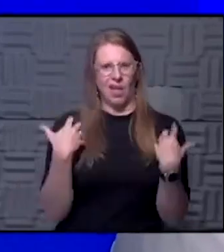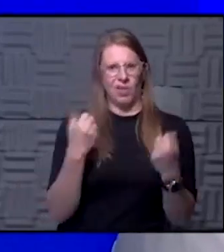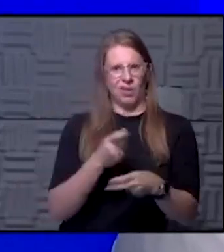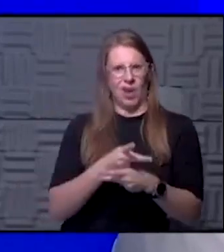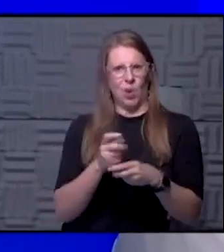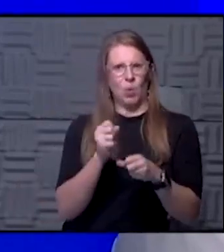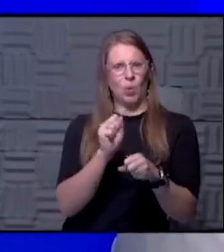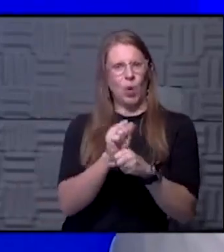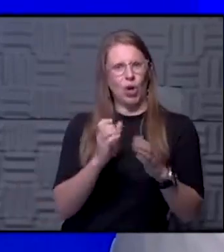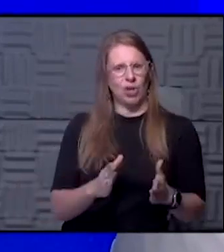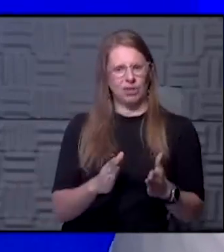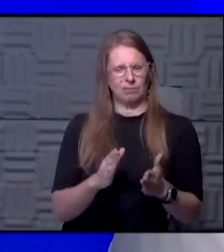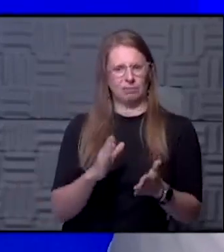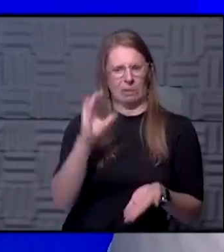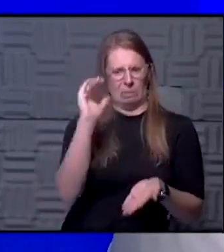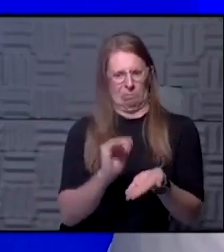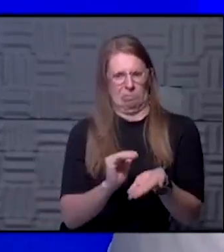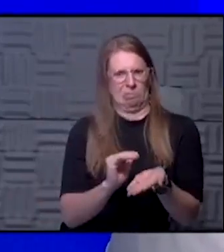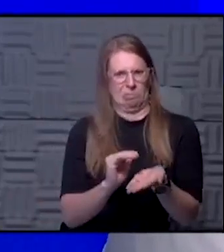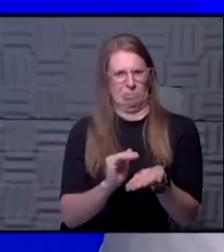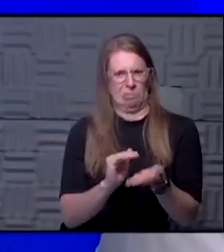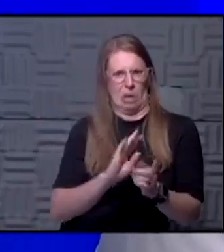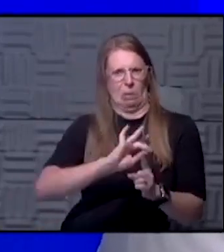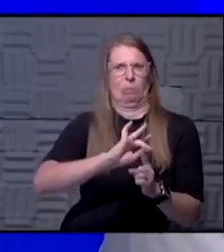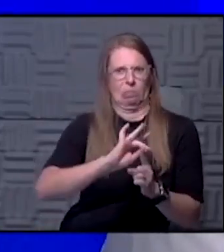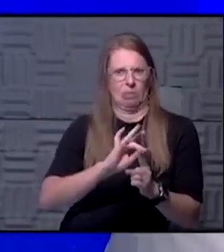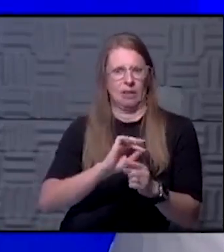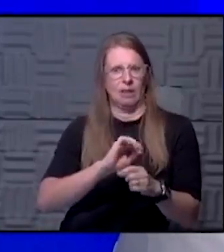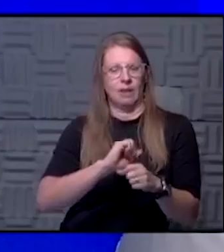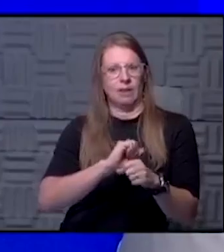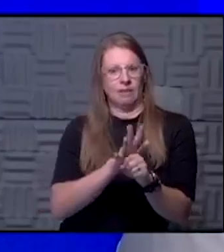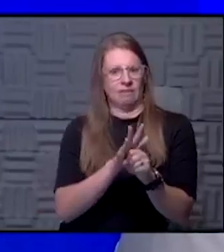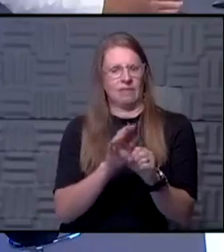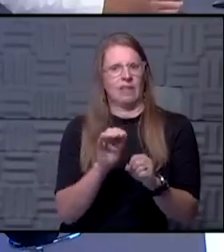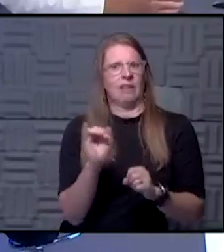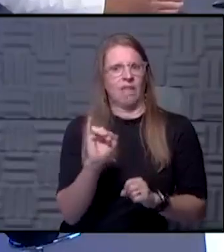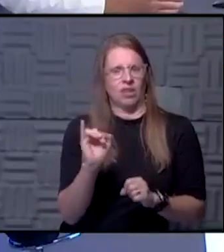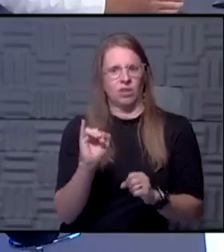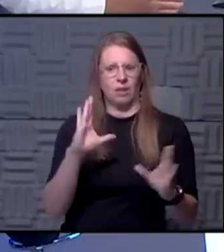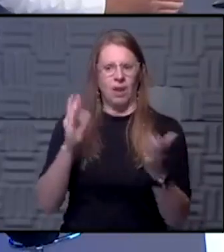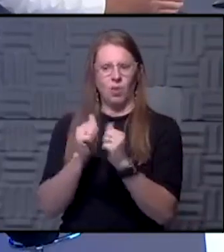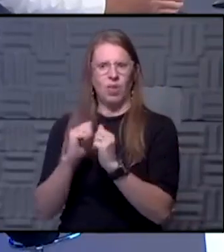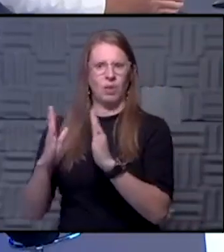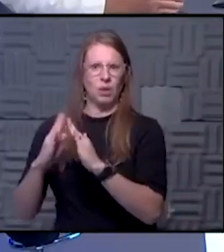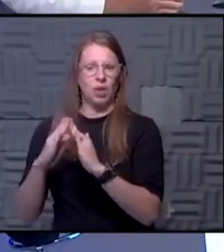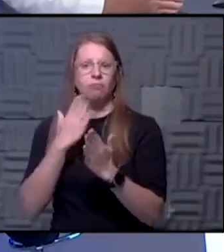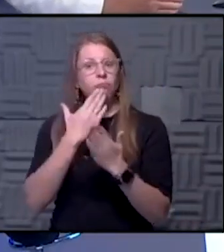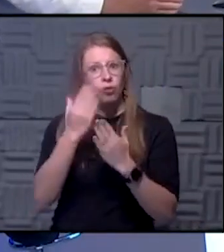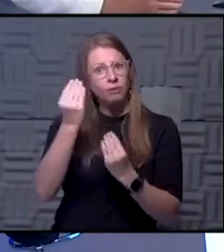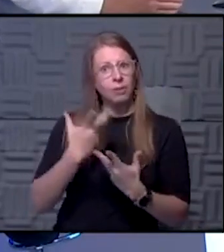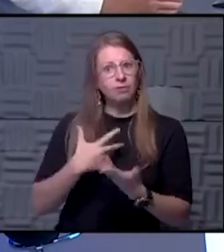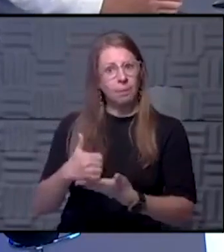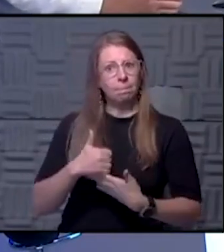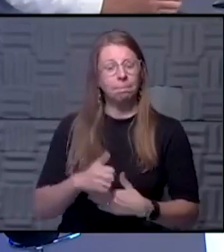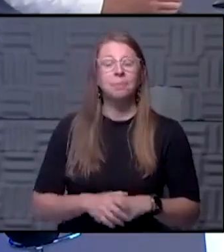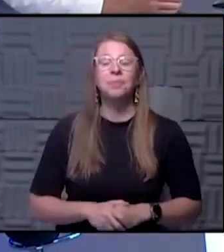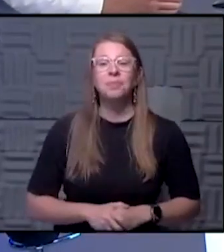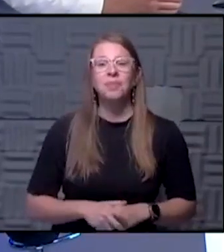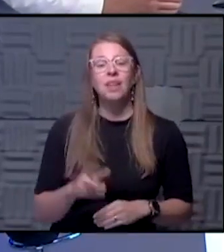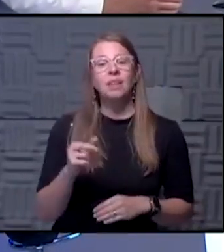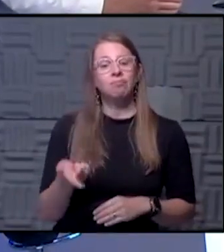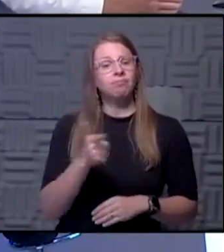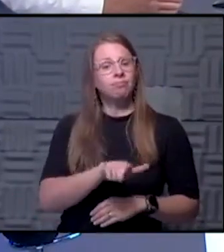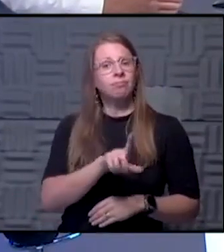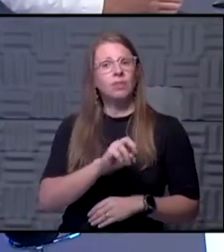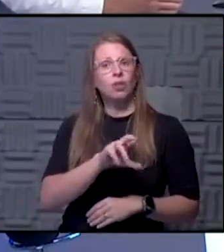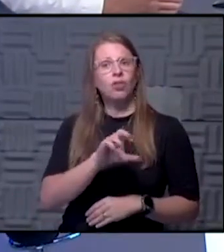lower seroprevalence or lower amounts of infection compared to the community as well. Good information, I think, to help us. All right, Dr.